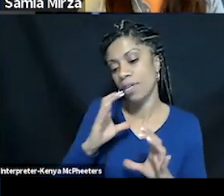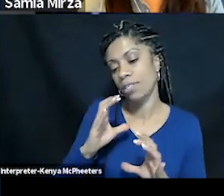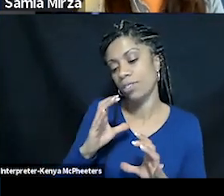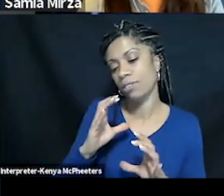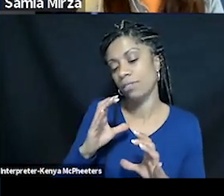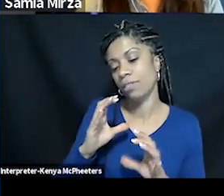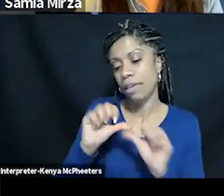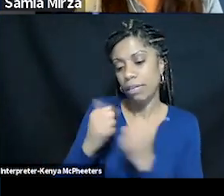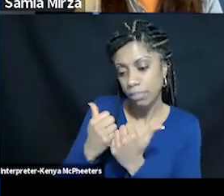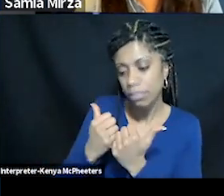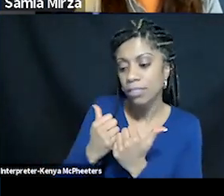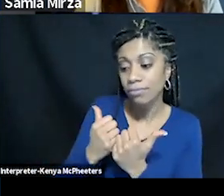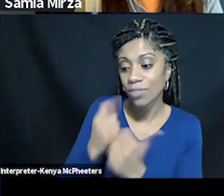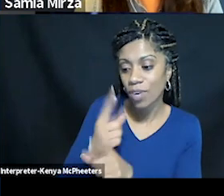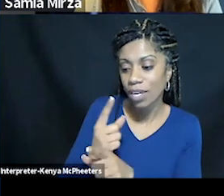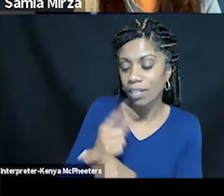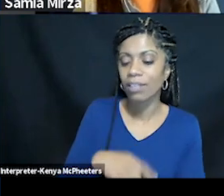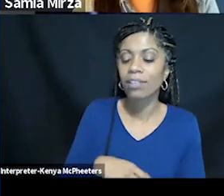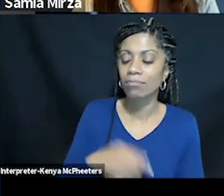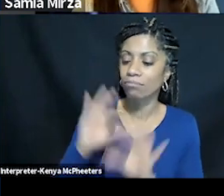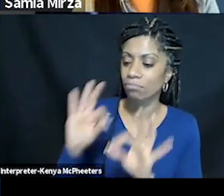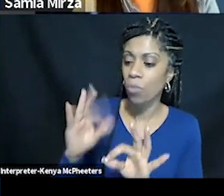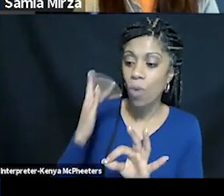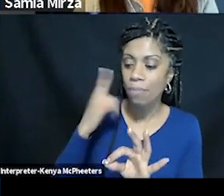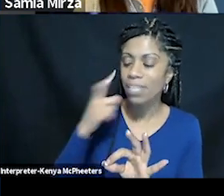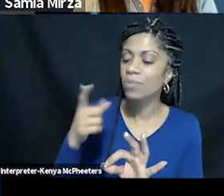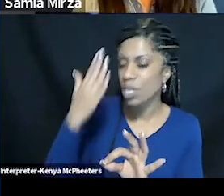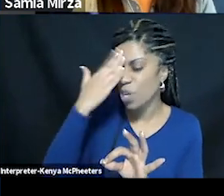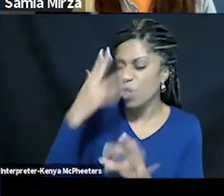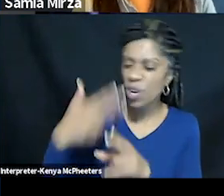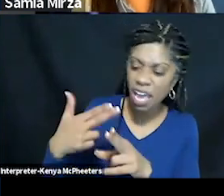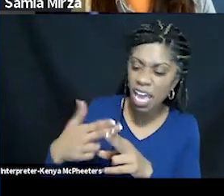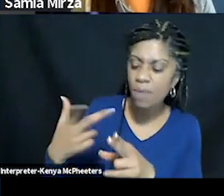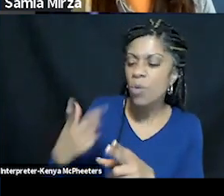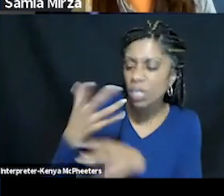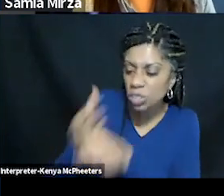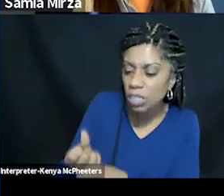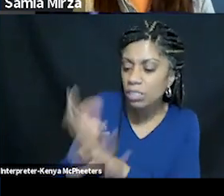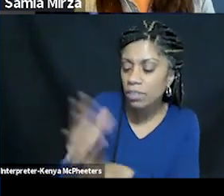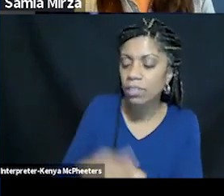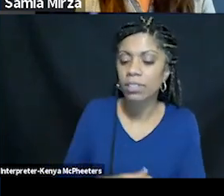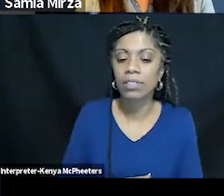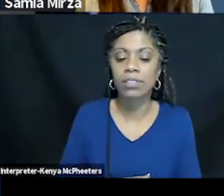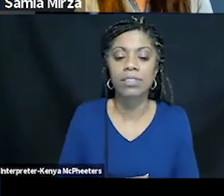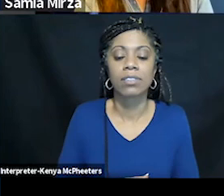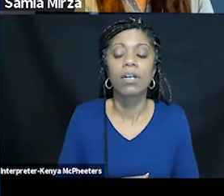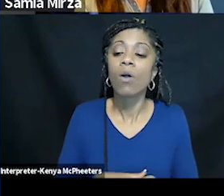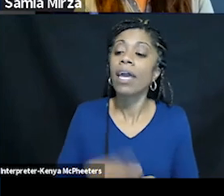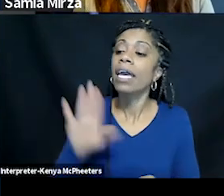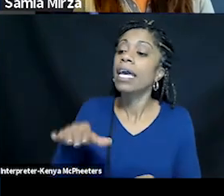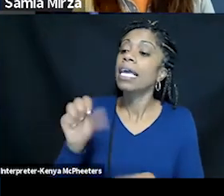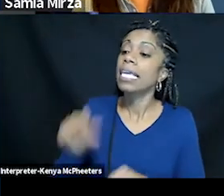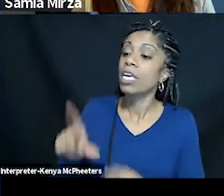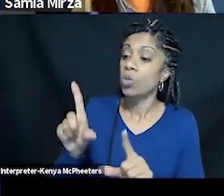we'll ask them to do equity communications, but they have no people of color on their staff. And so now they have to build up